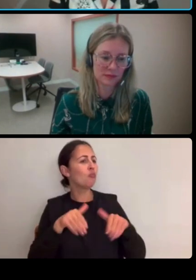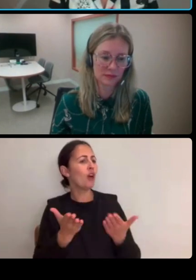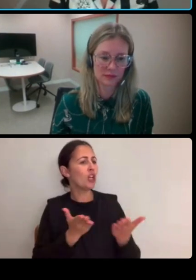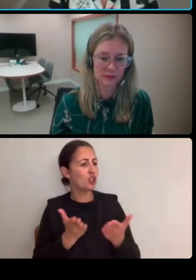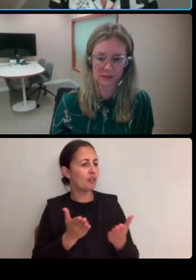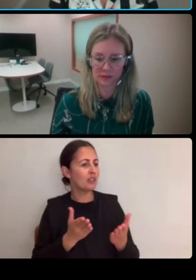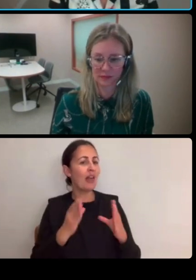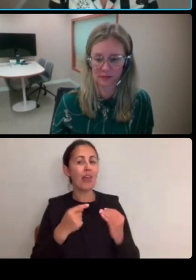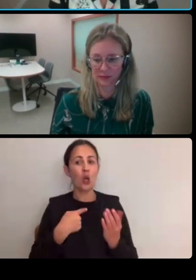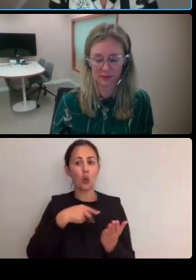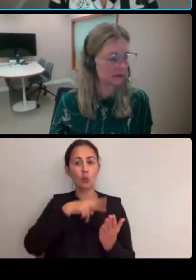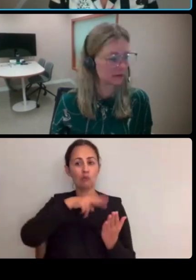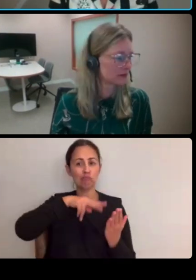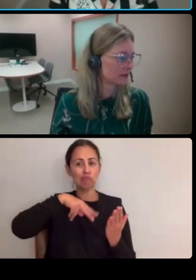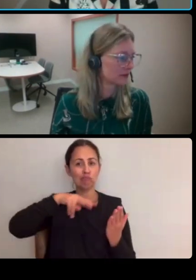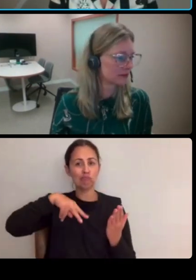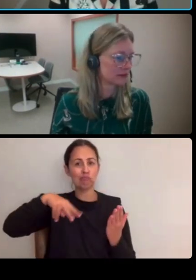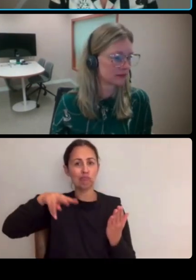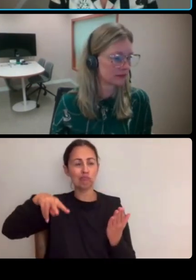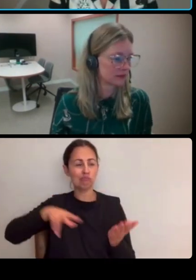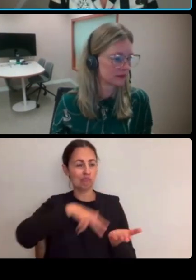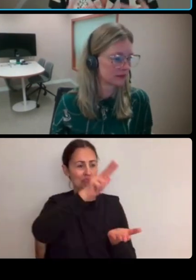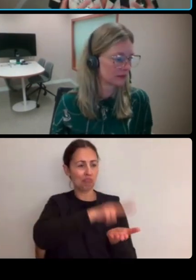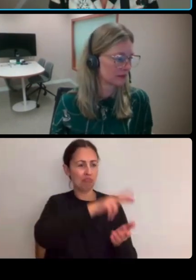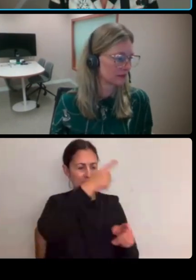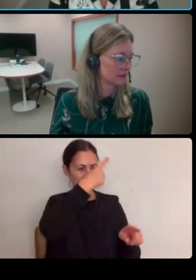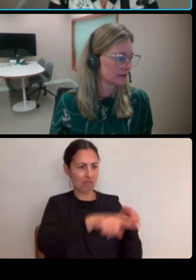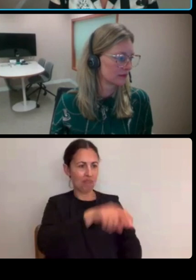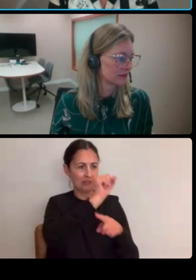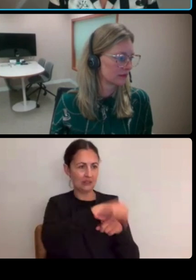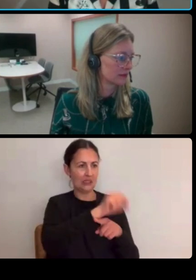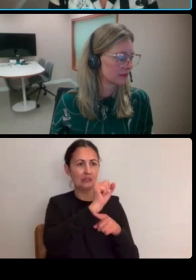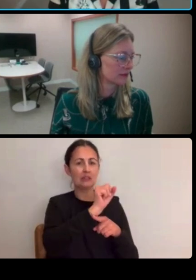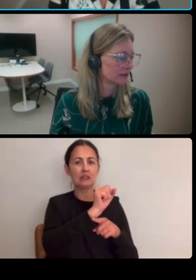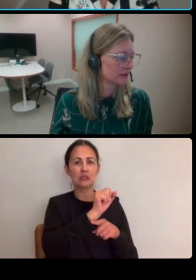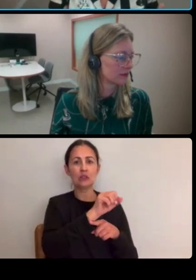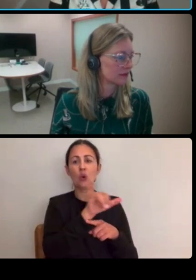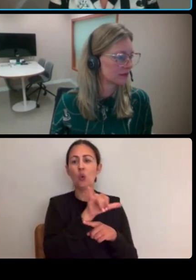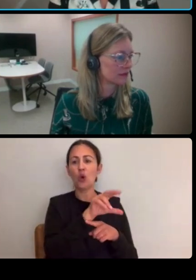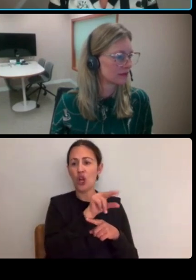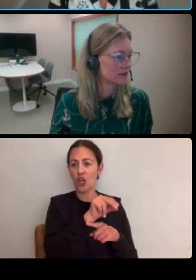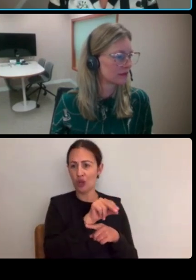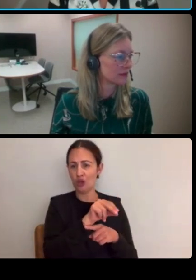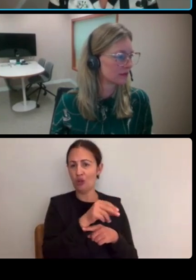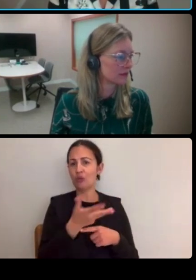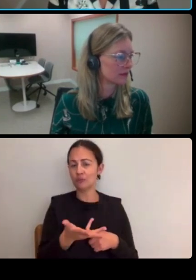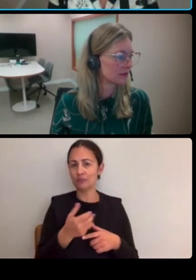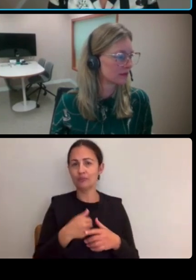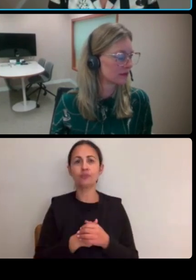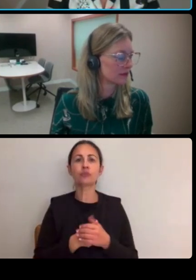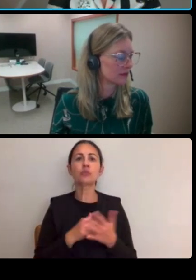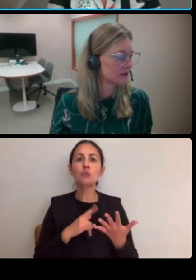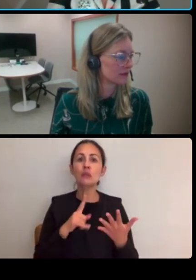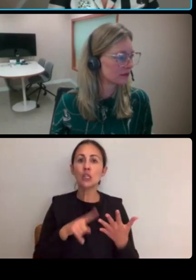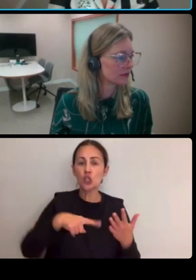then deem those providers into the new categories and deem them to be registered in those categories. So we